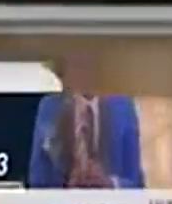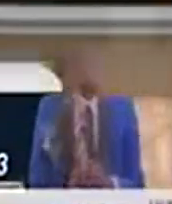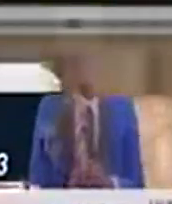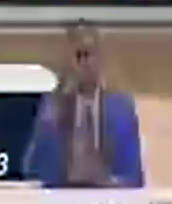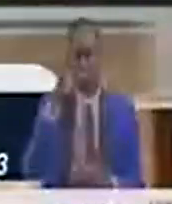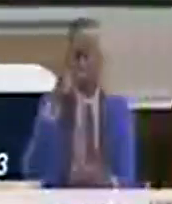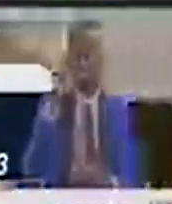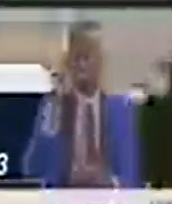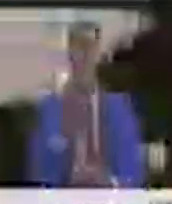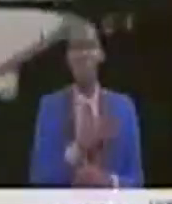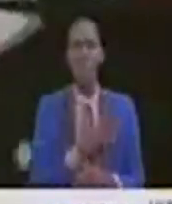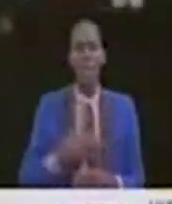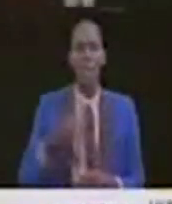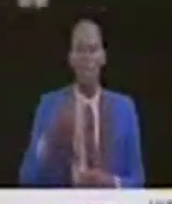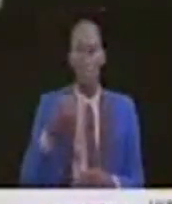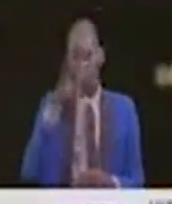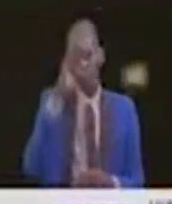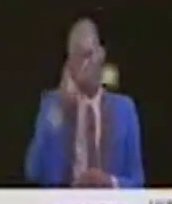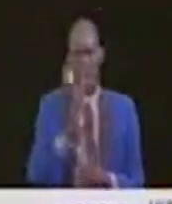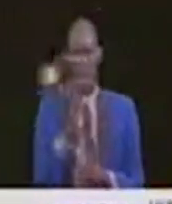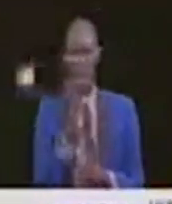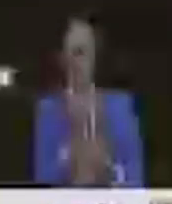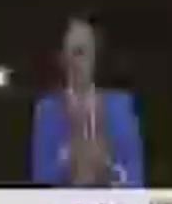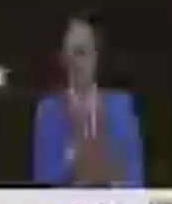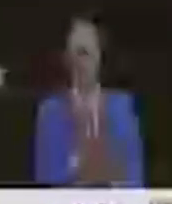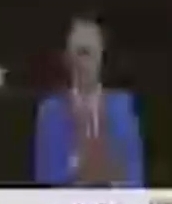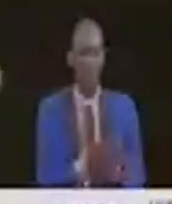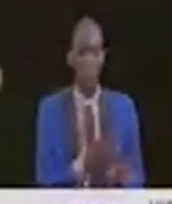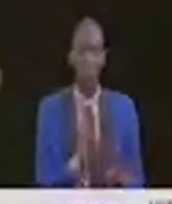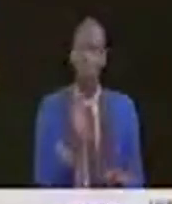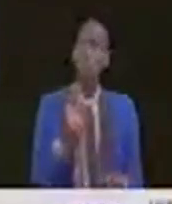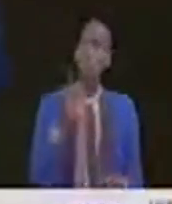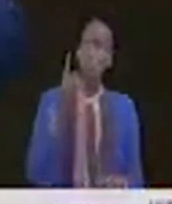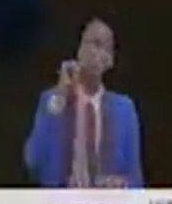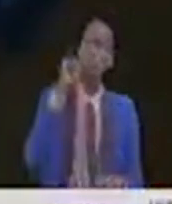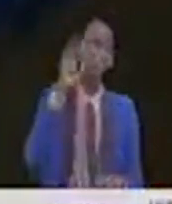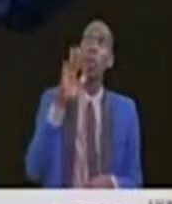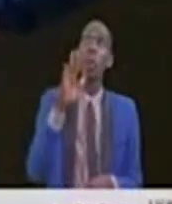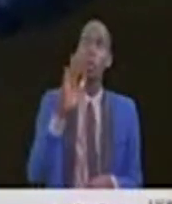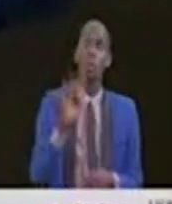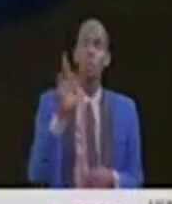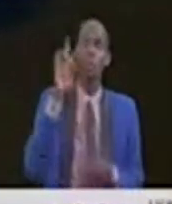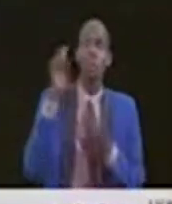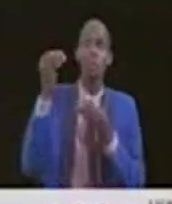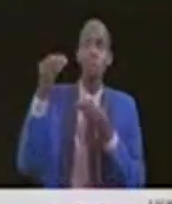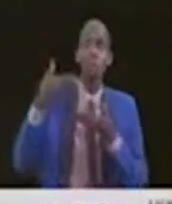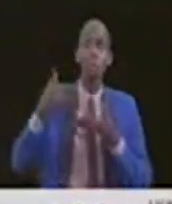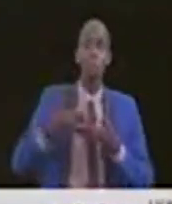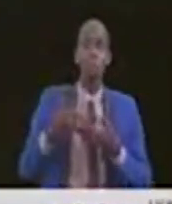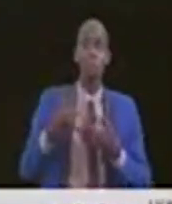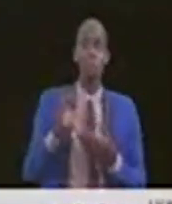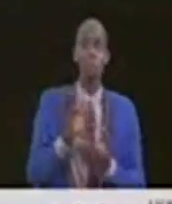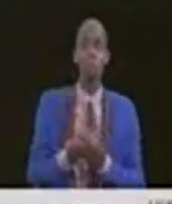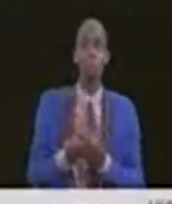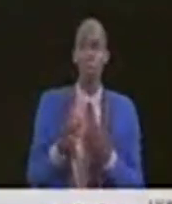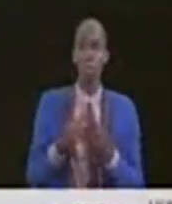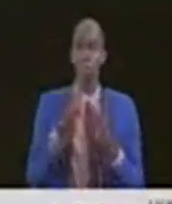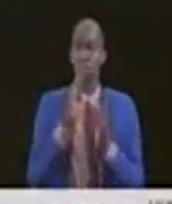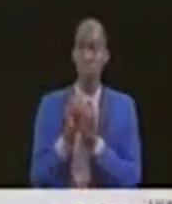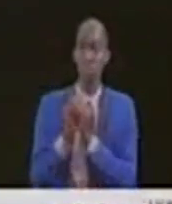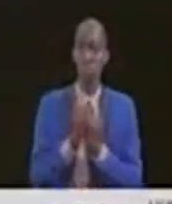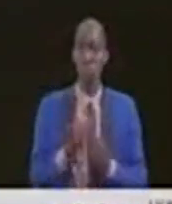and the man said, the woman whom thou gavest me to be with